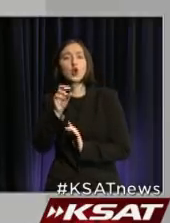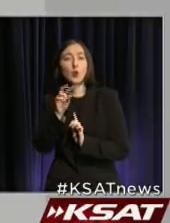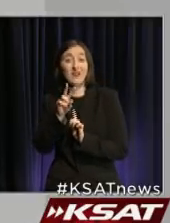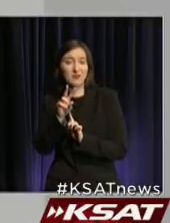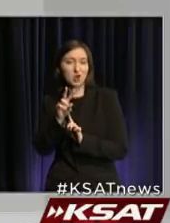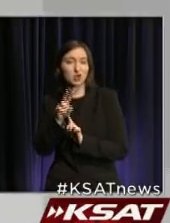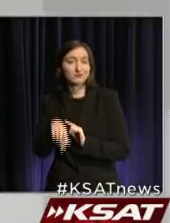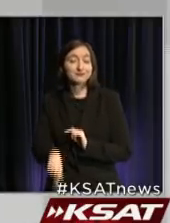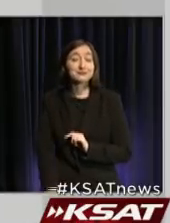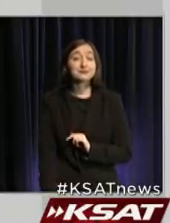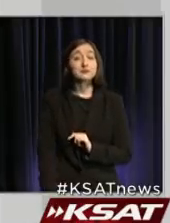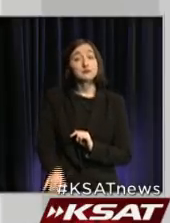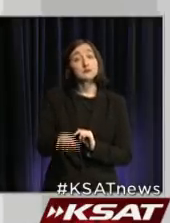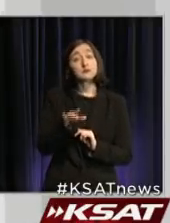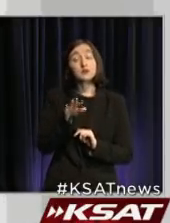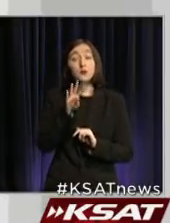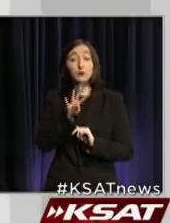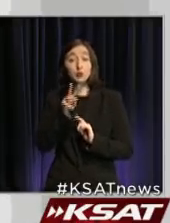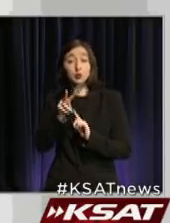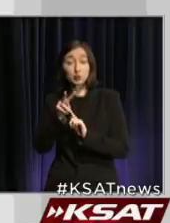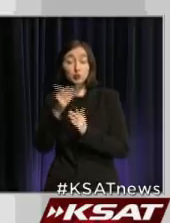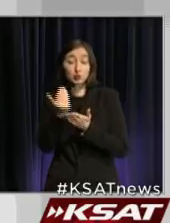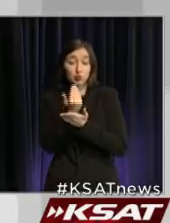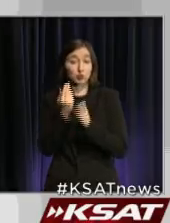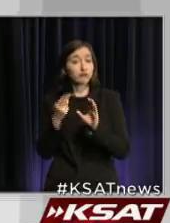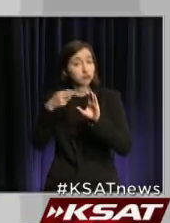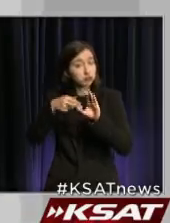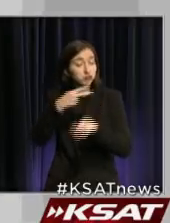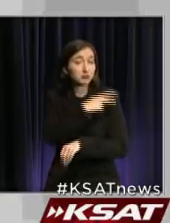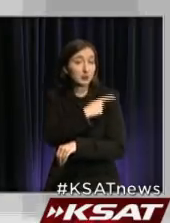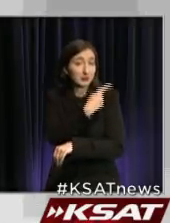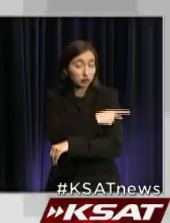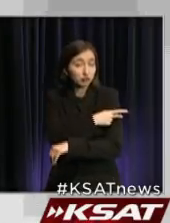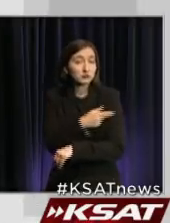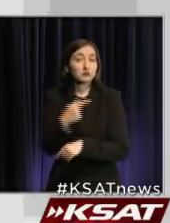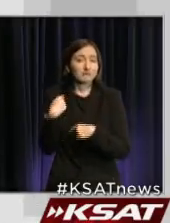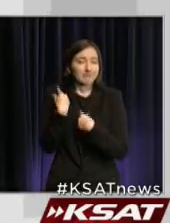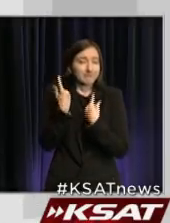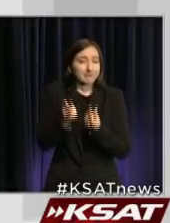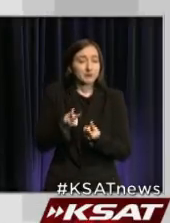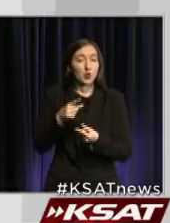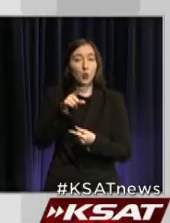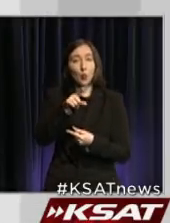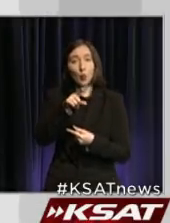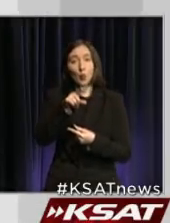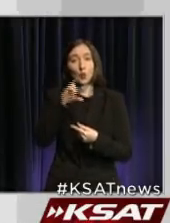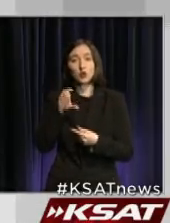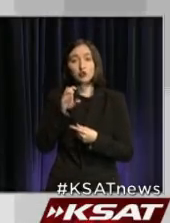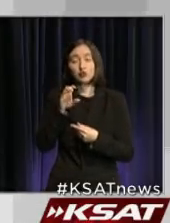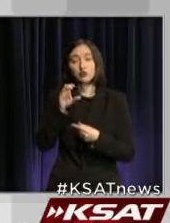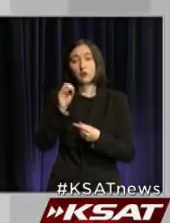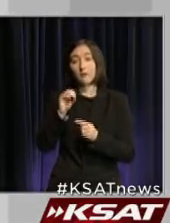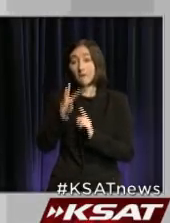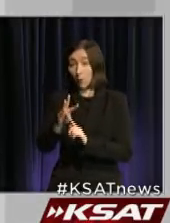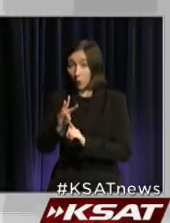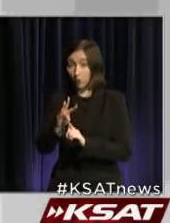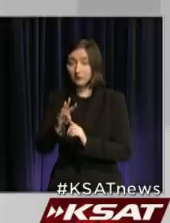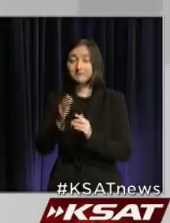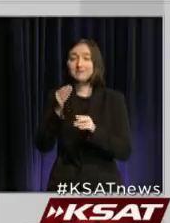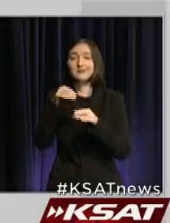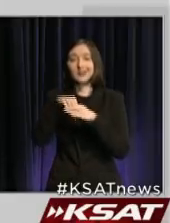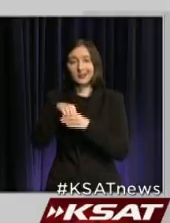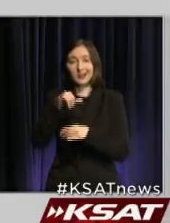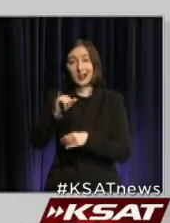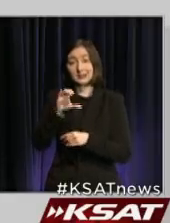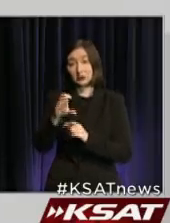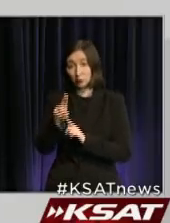There were 42 admissions in the last 24 hours. 104 patients are in the ICU this evening, and 63 are on ventilators.